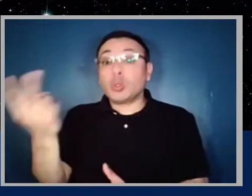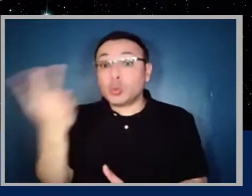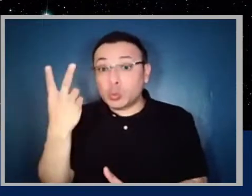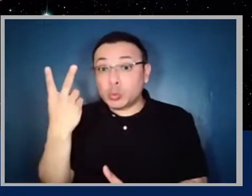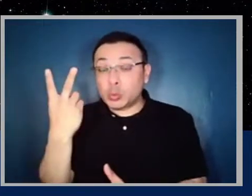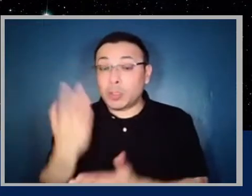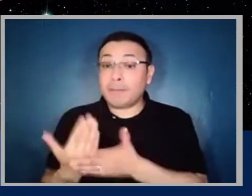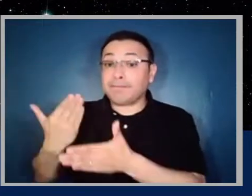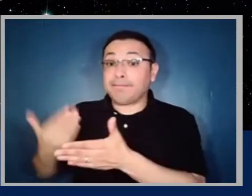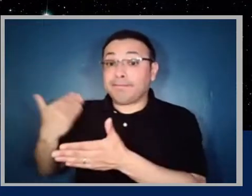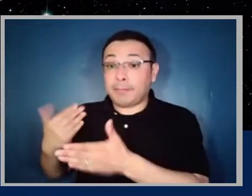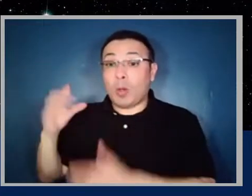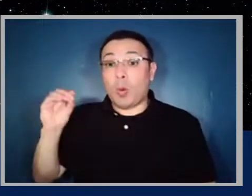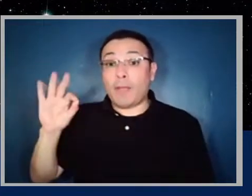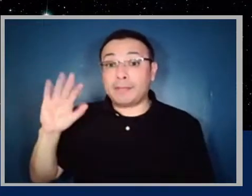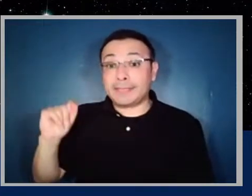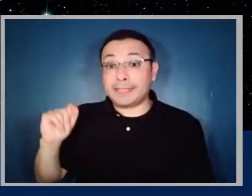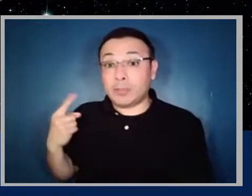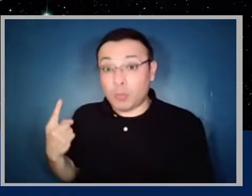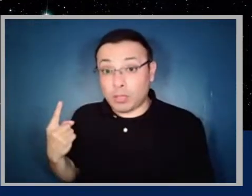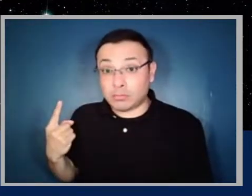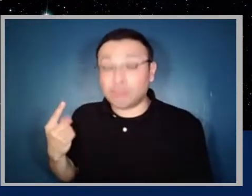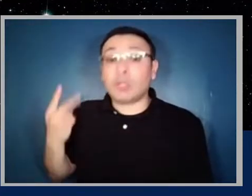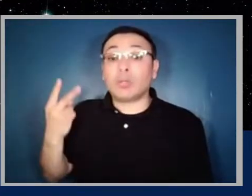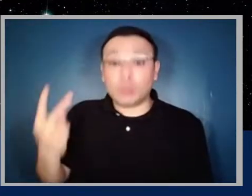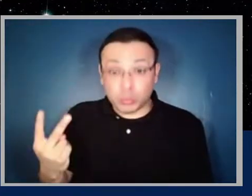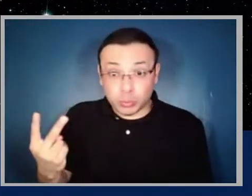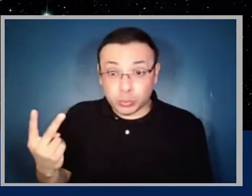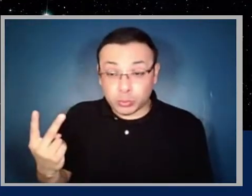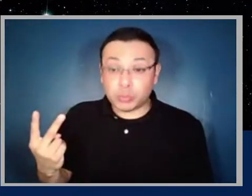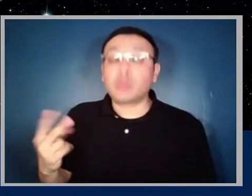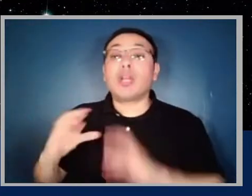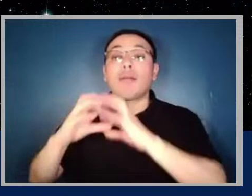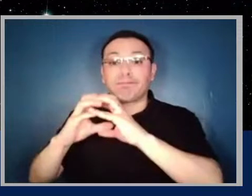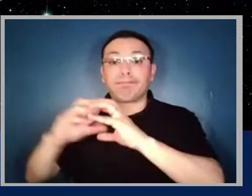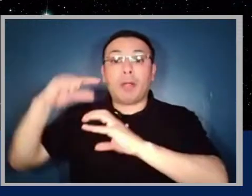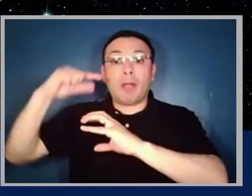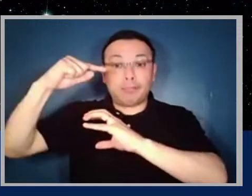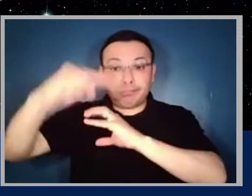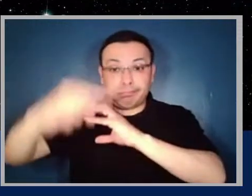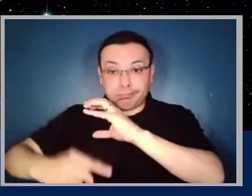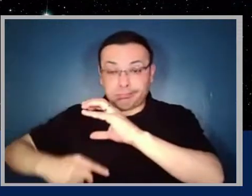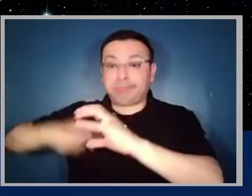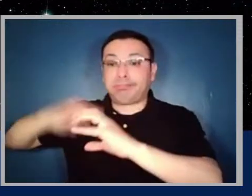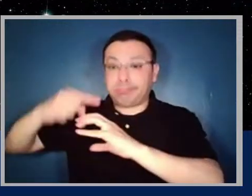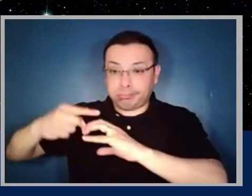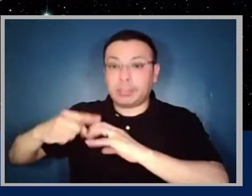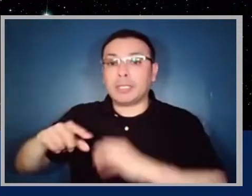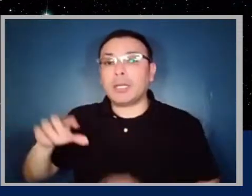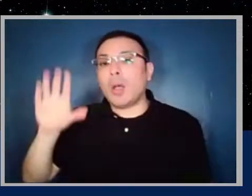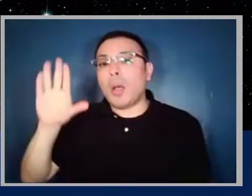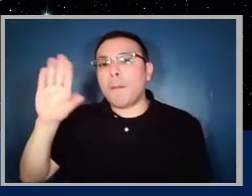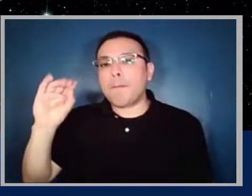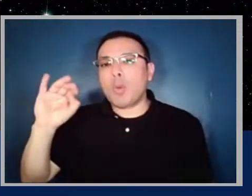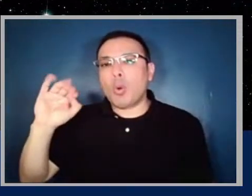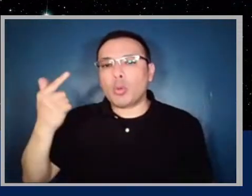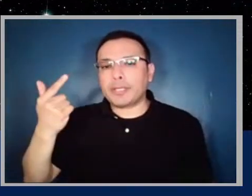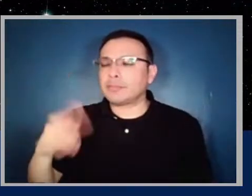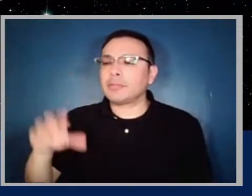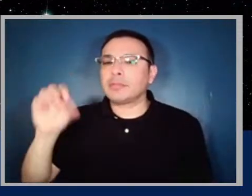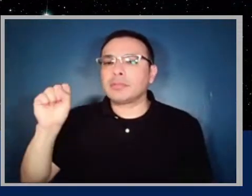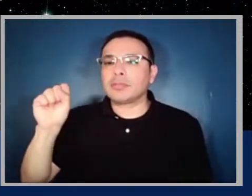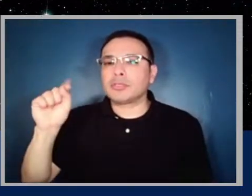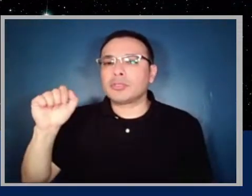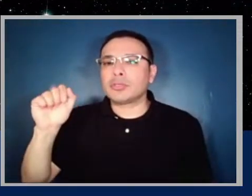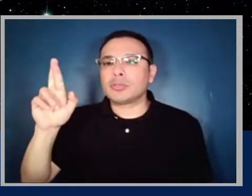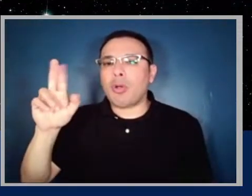flights, OFT-1 and OFT-2, which were the orbital flight test flights for the Boeing Starliner capsule. They simulated